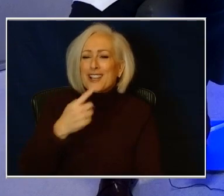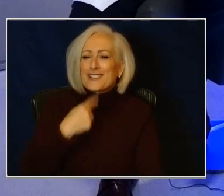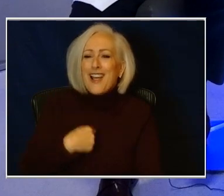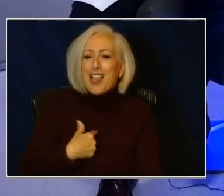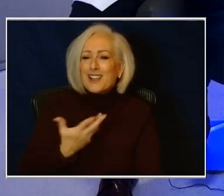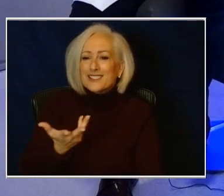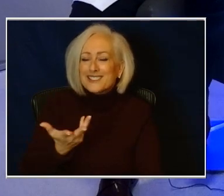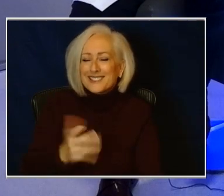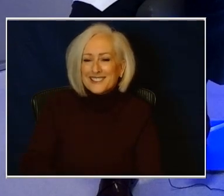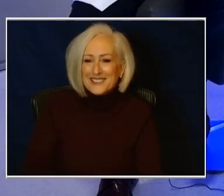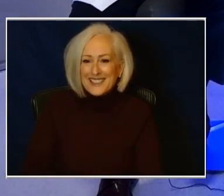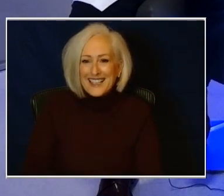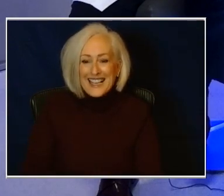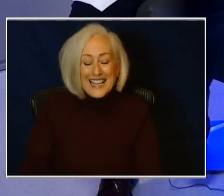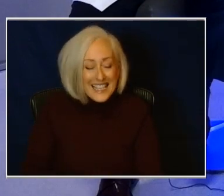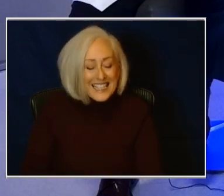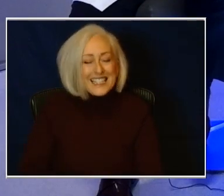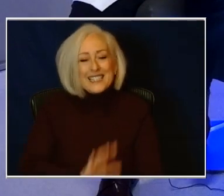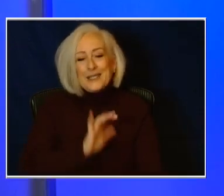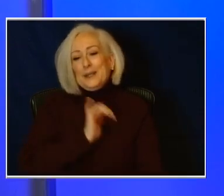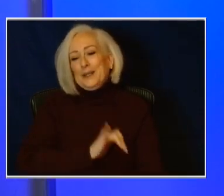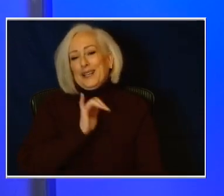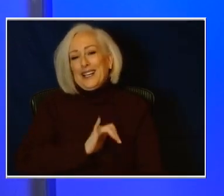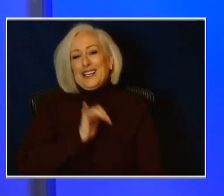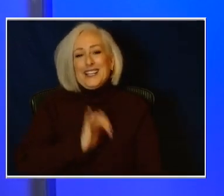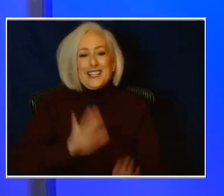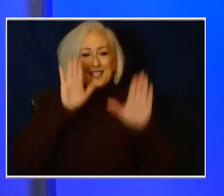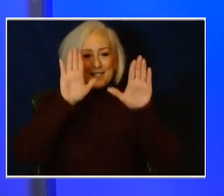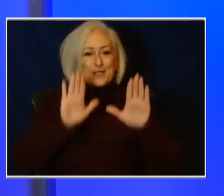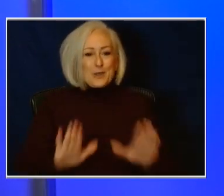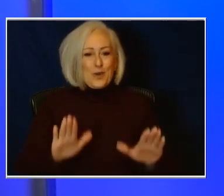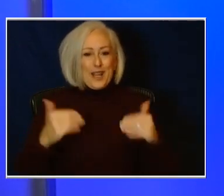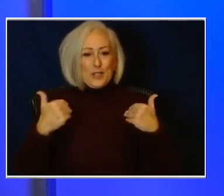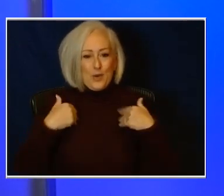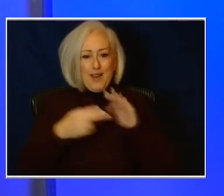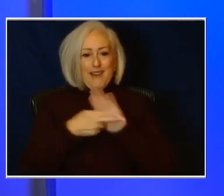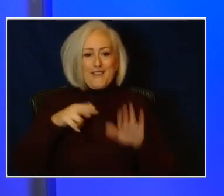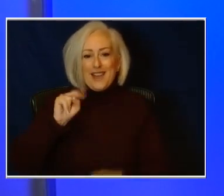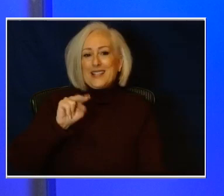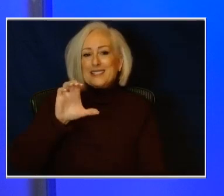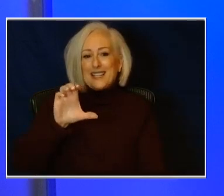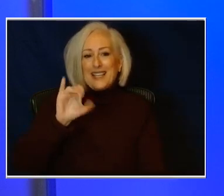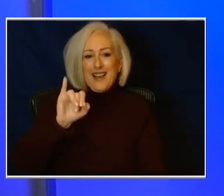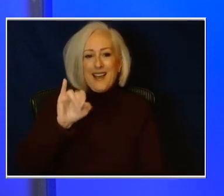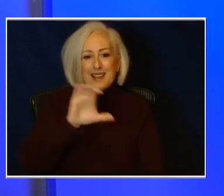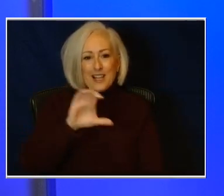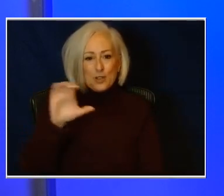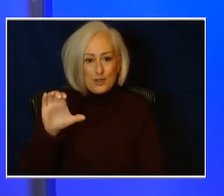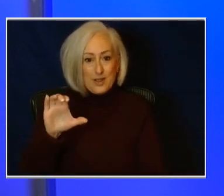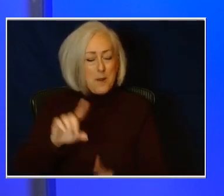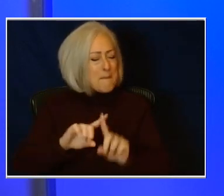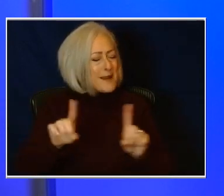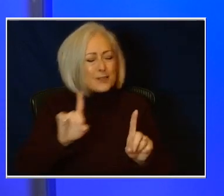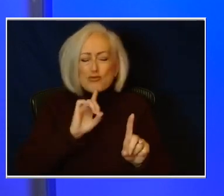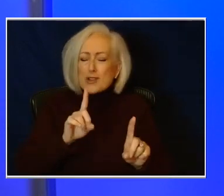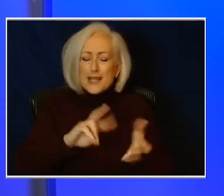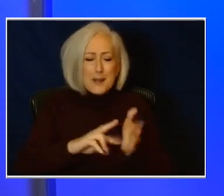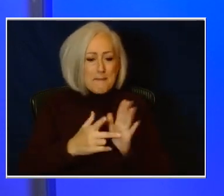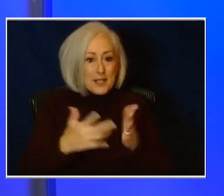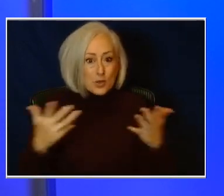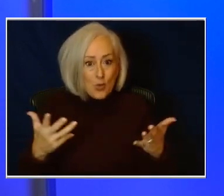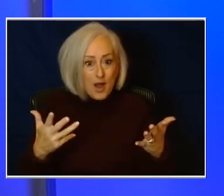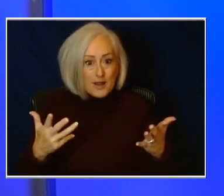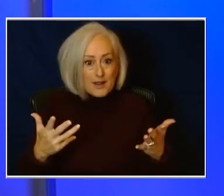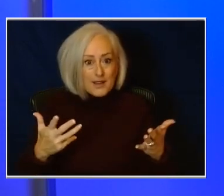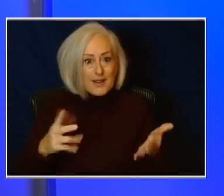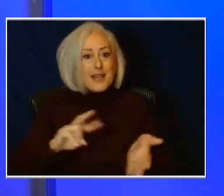mean, it's great to be an NCI designated comprehensive cancer center, but really what that means is we do a lot of really cool